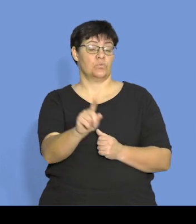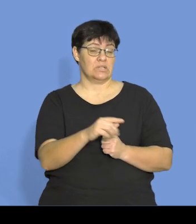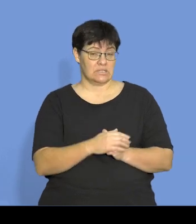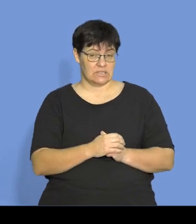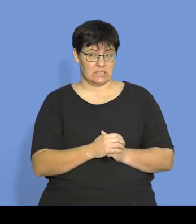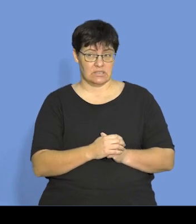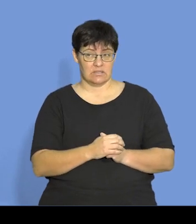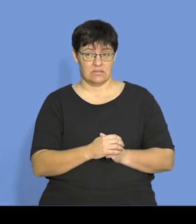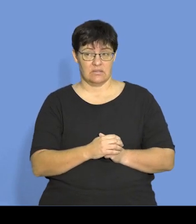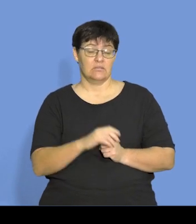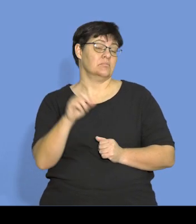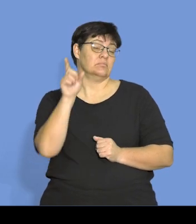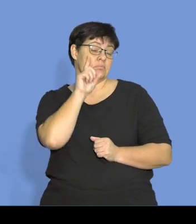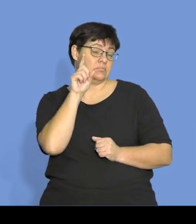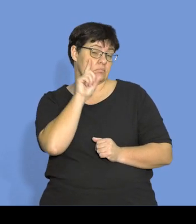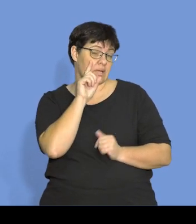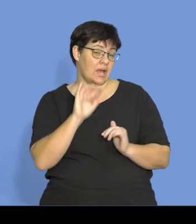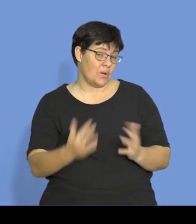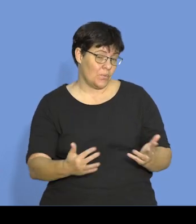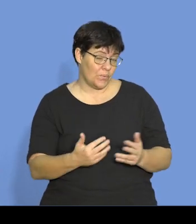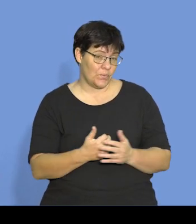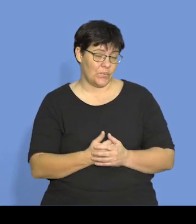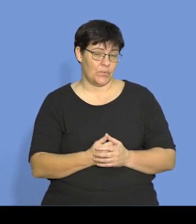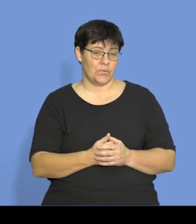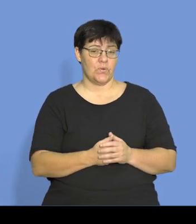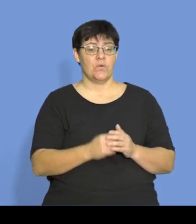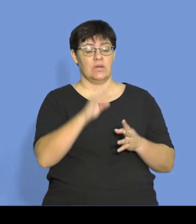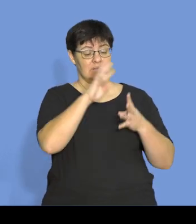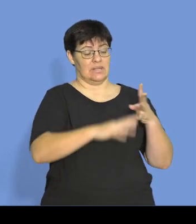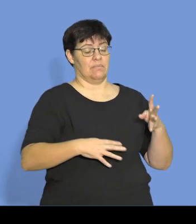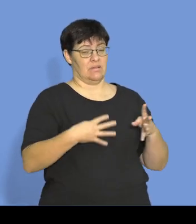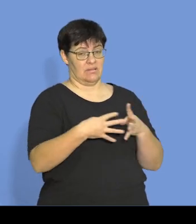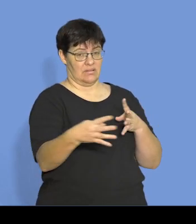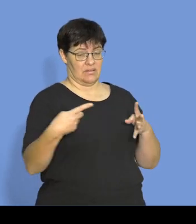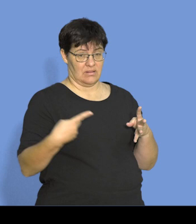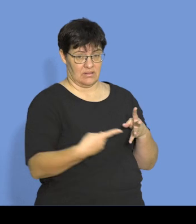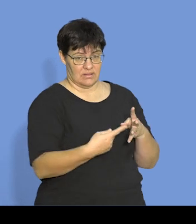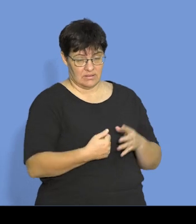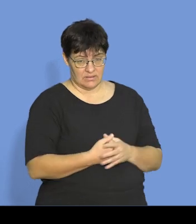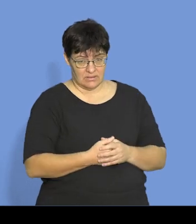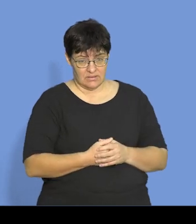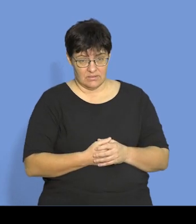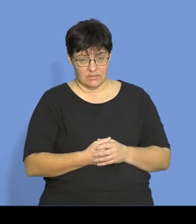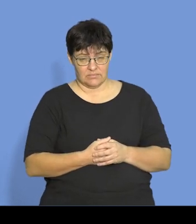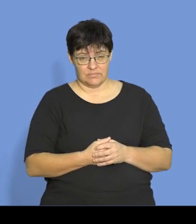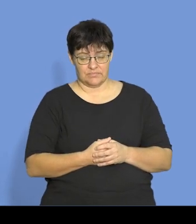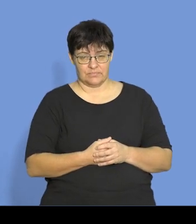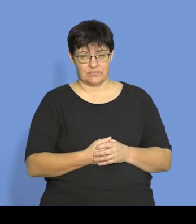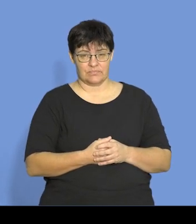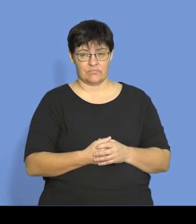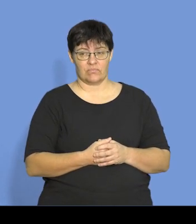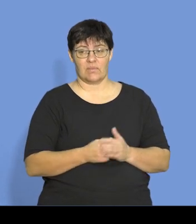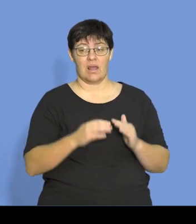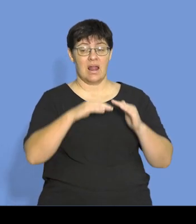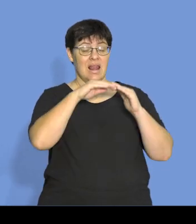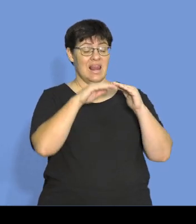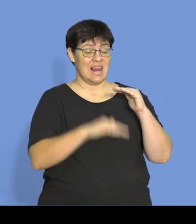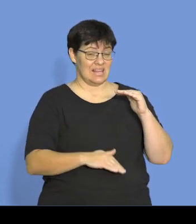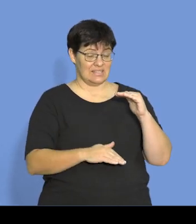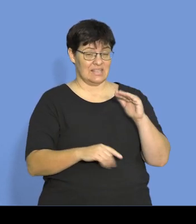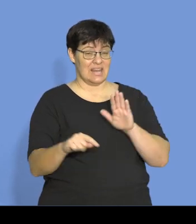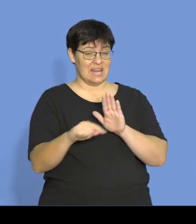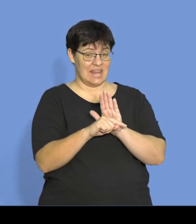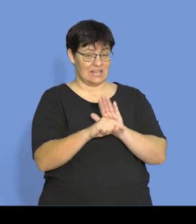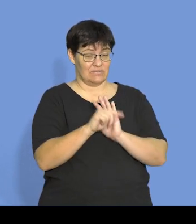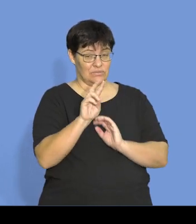our solution will then be, we check this using the table, as I said. If I take anything that